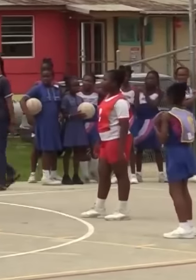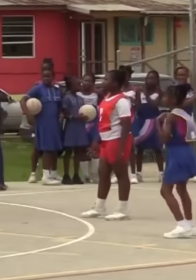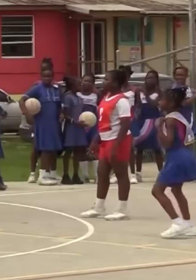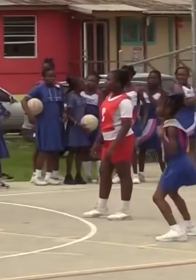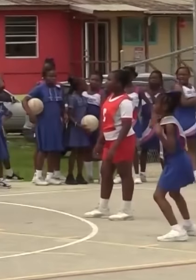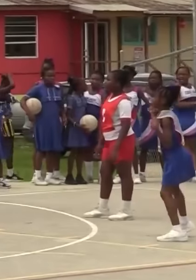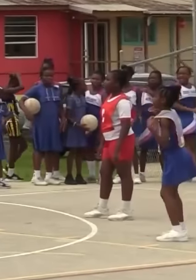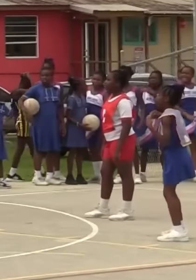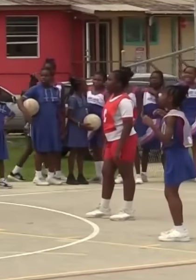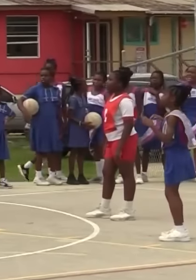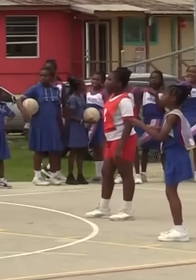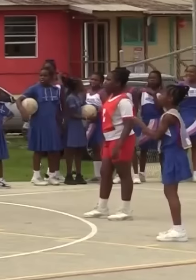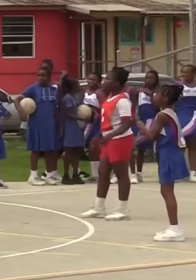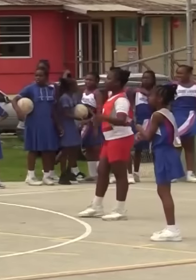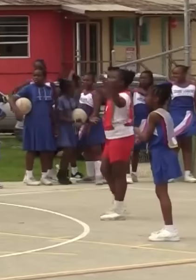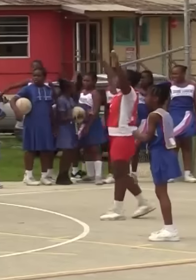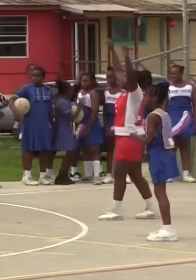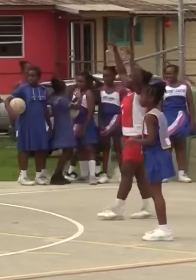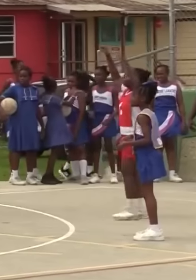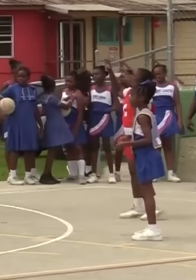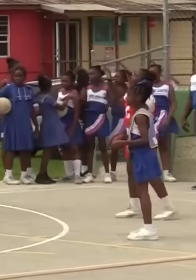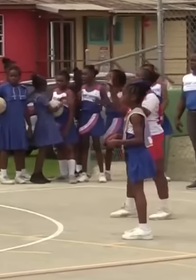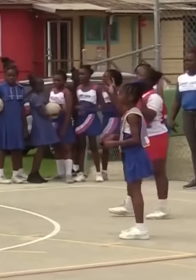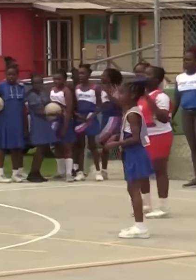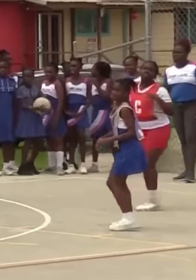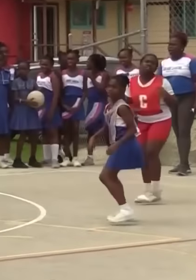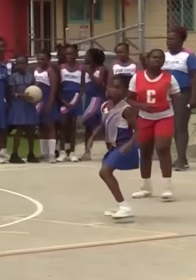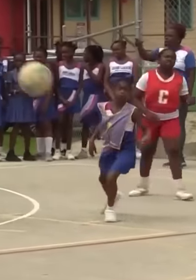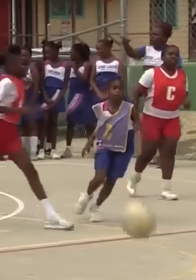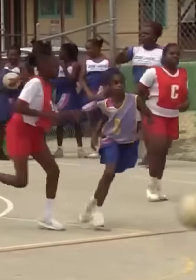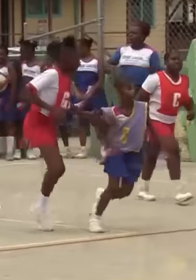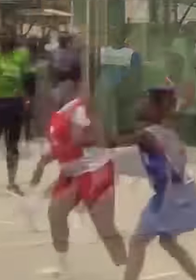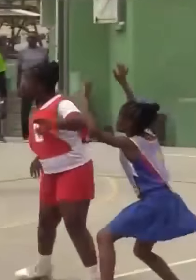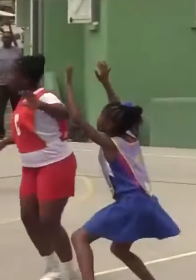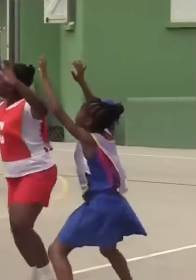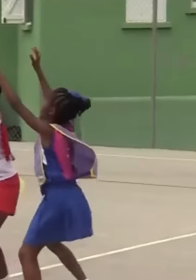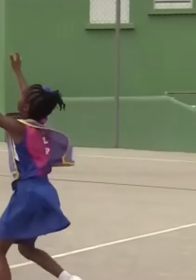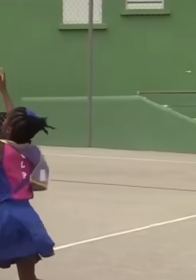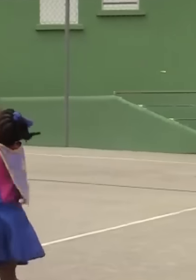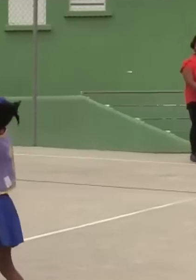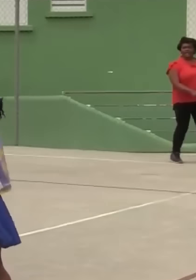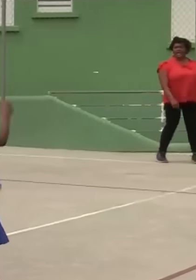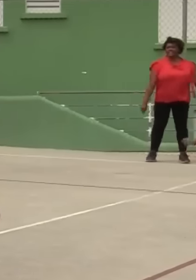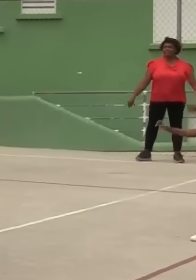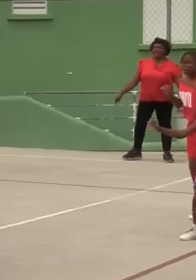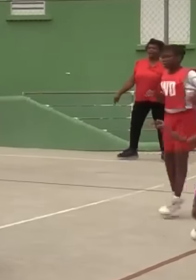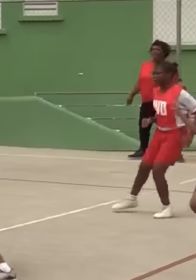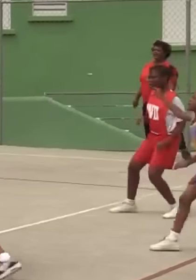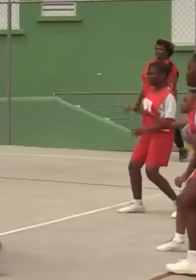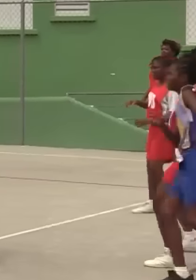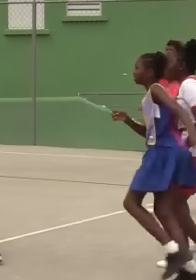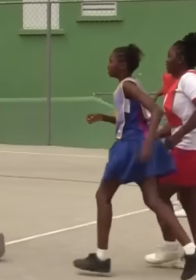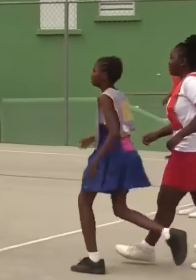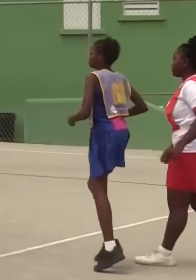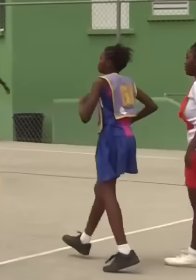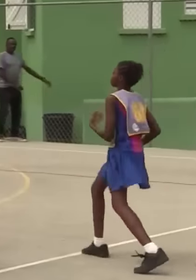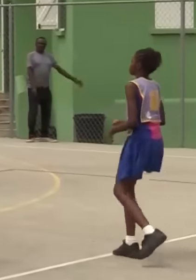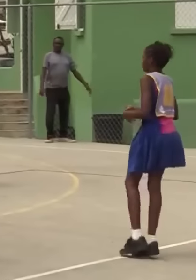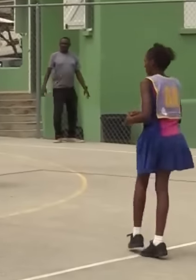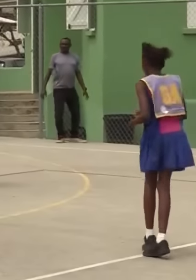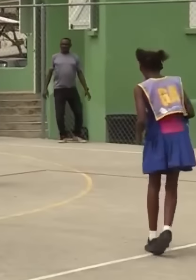Nakira Taylor hits the target. That's one of her 4 from 5 attempts. George Lamin gave away possession the next play and